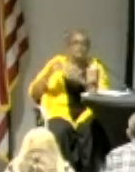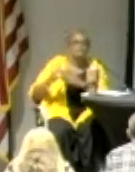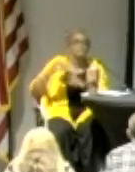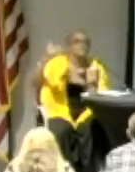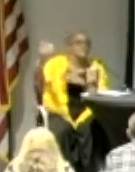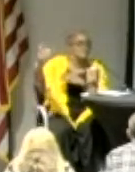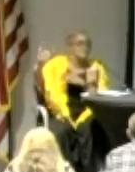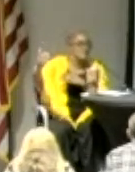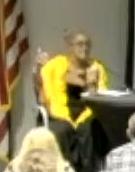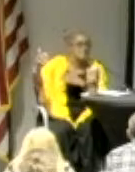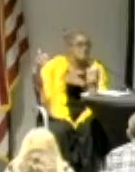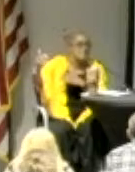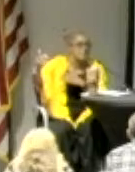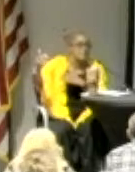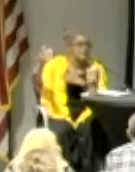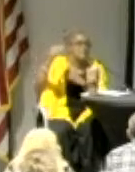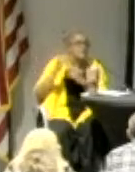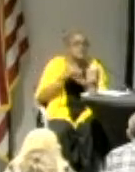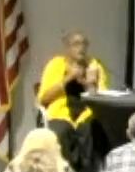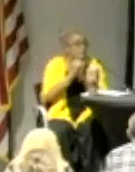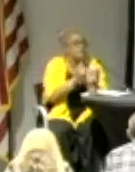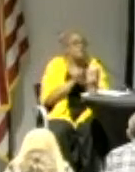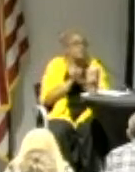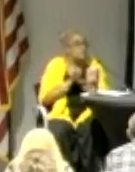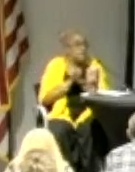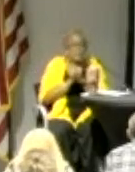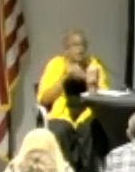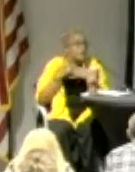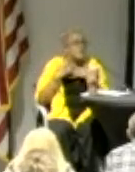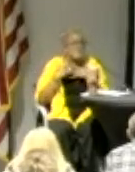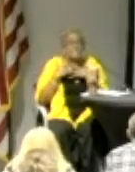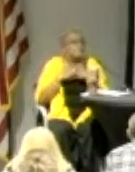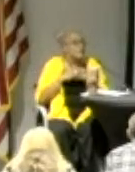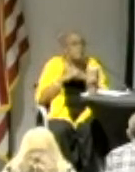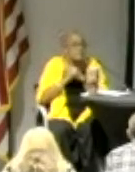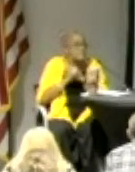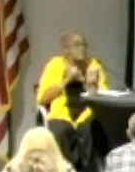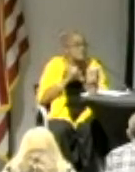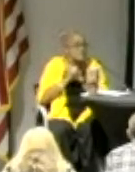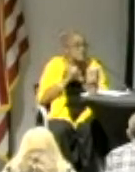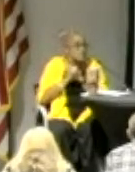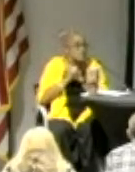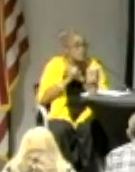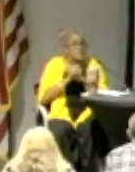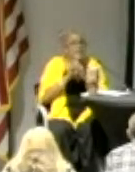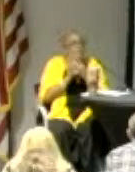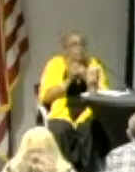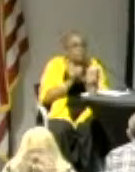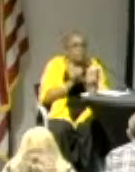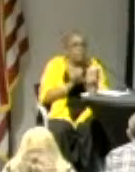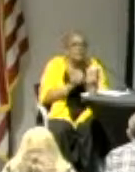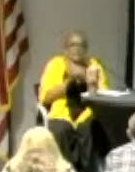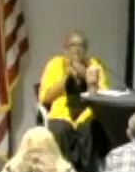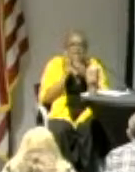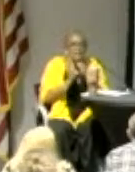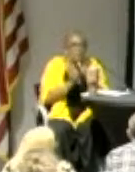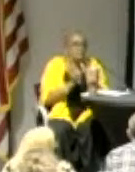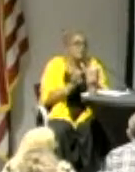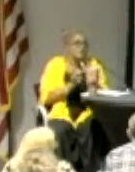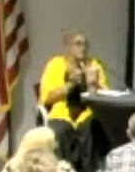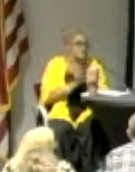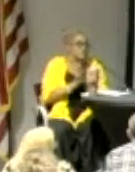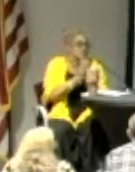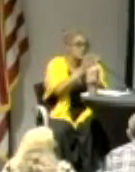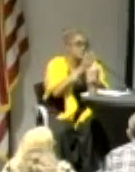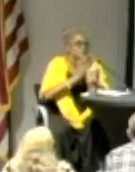are moving into that next part of our life. So I'm with you. I'm all in on that, protecting this culture. And more importantly, I'm all